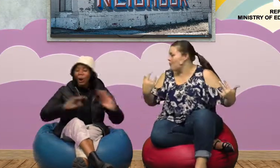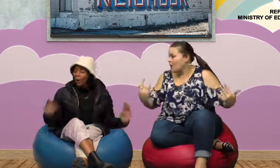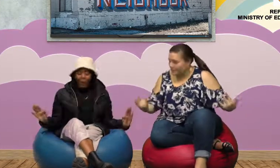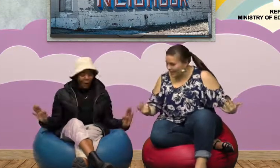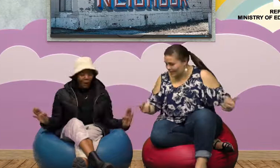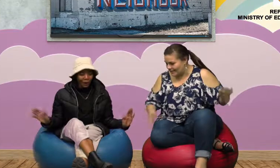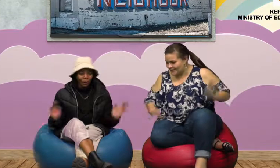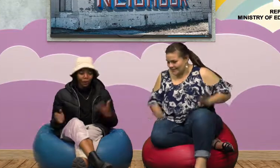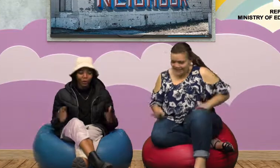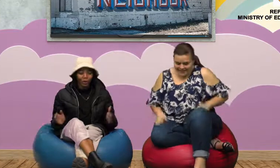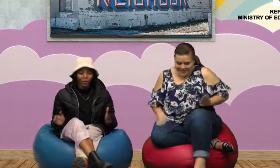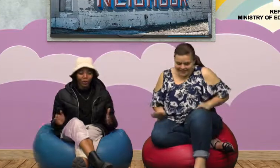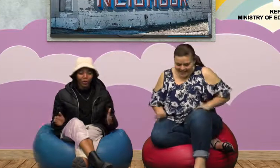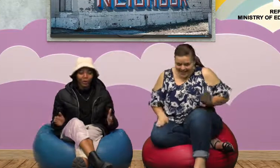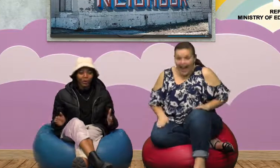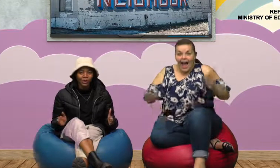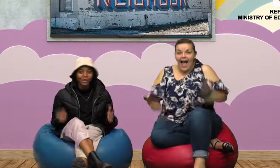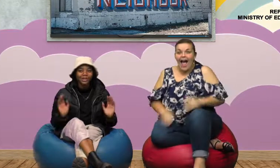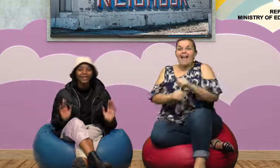Drum roll, please.